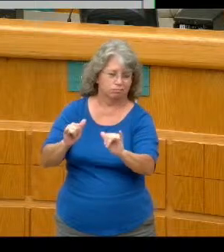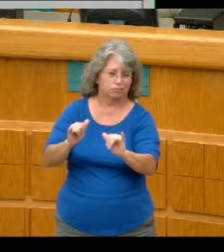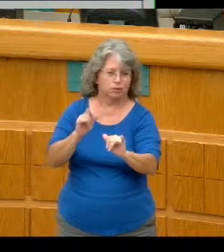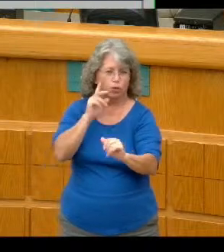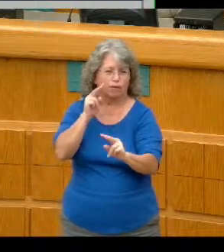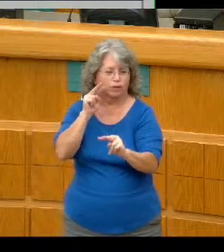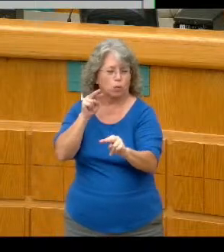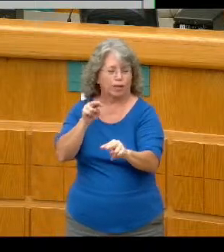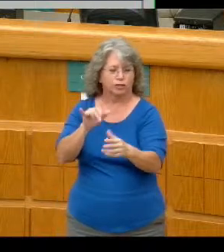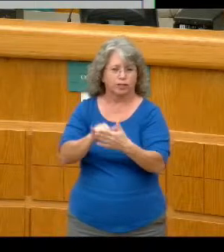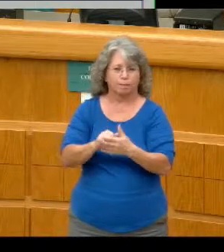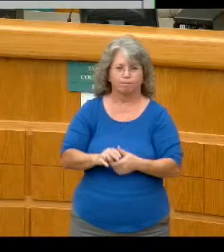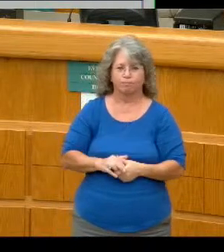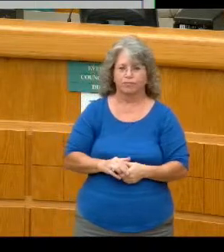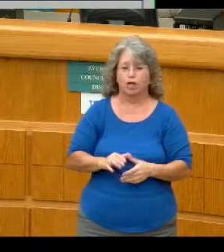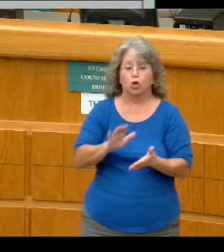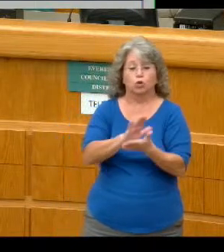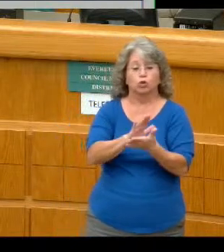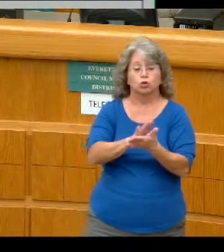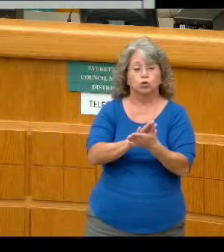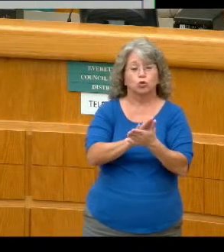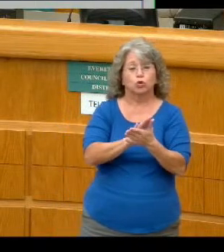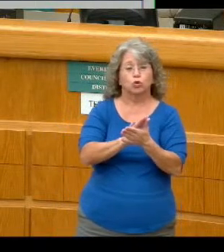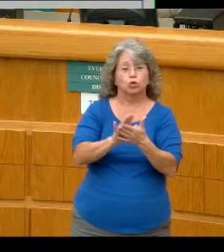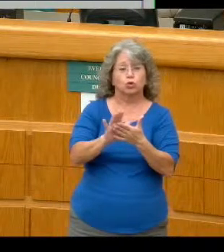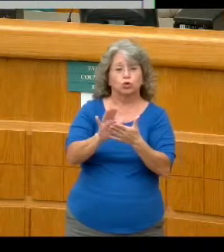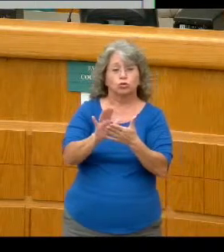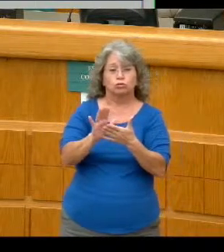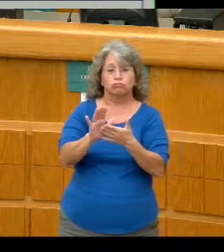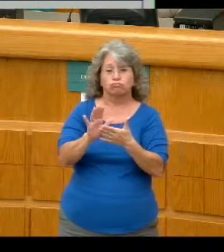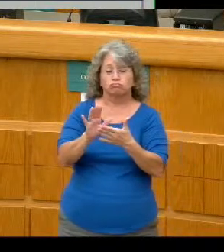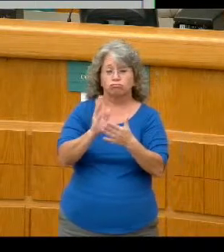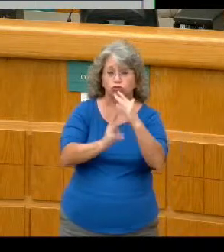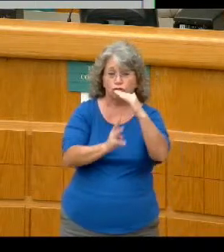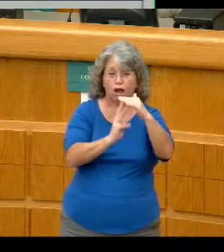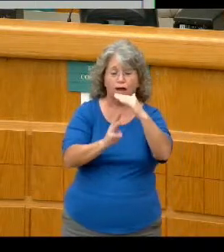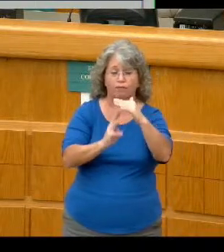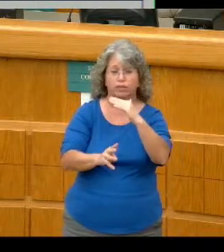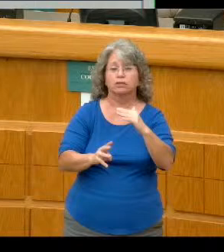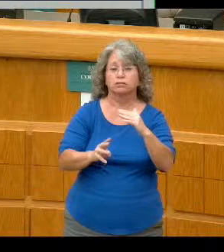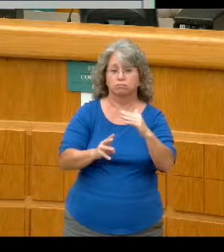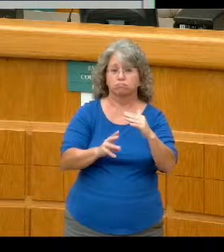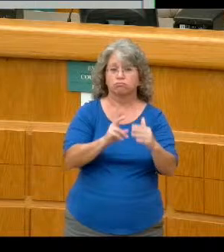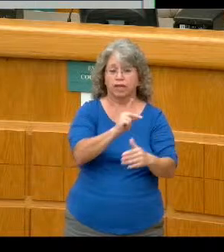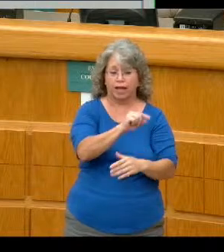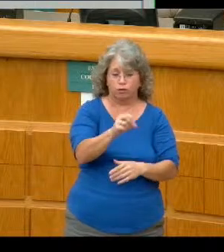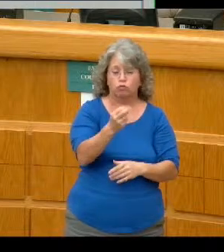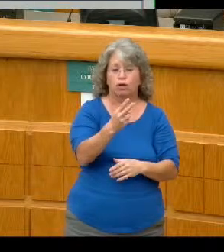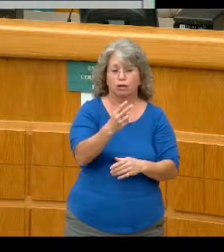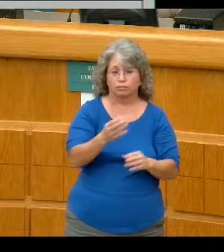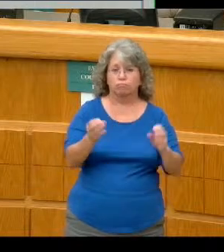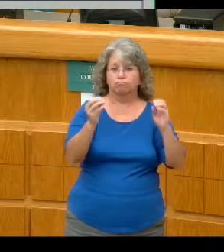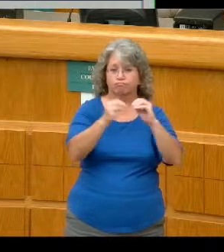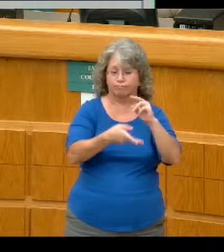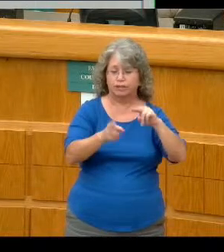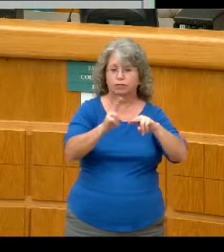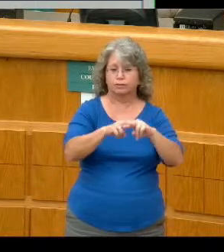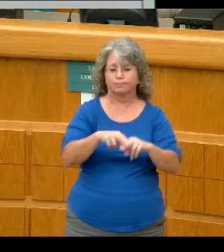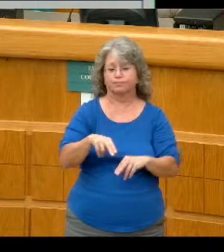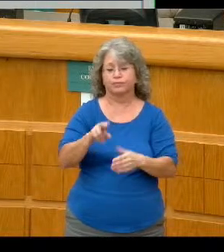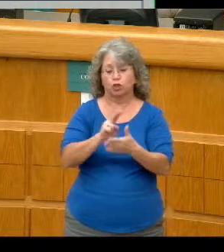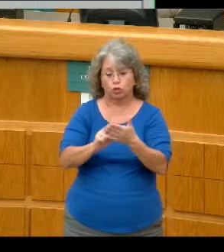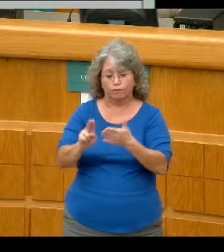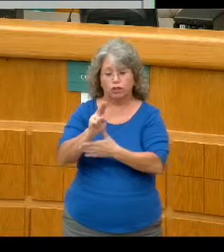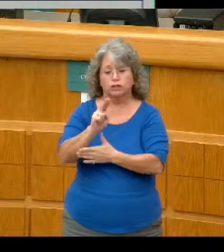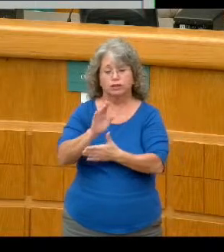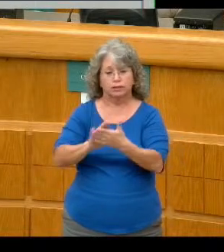School foot traffic for K through 12 is leveled. You can see that in the bright blue. For universities, it's continuing to go up. Which universities?